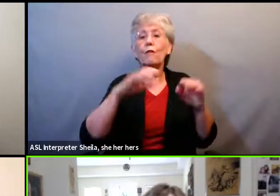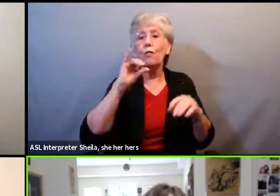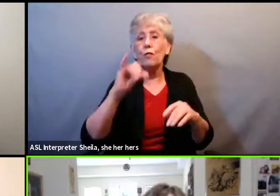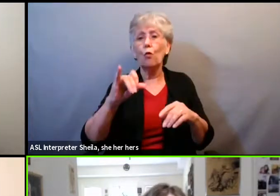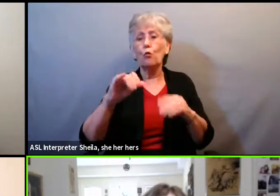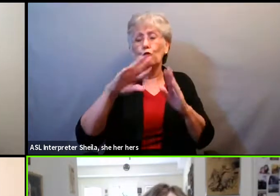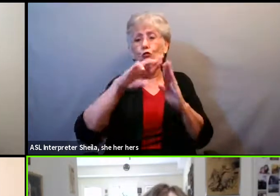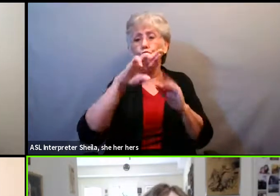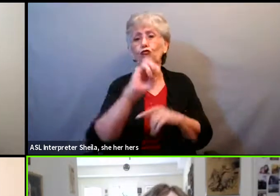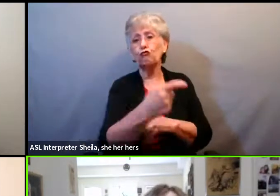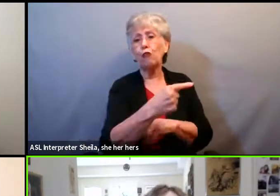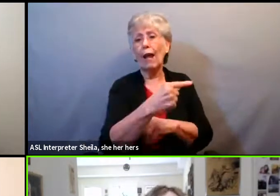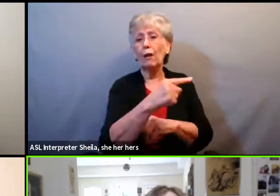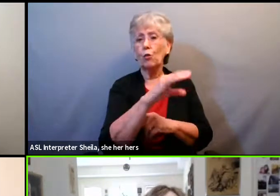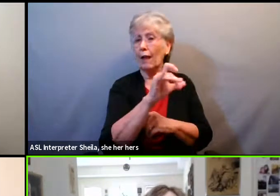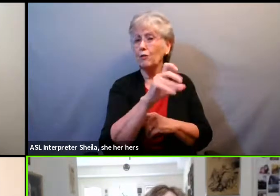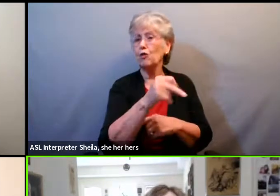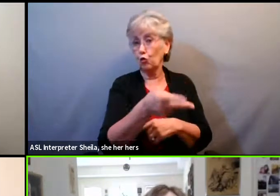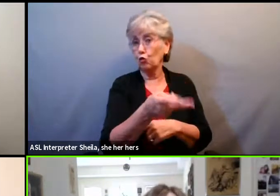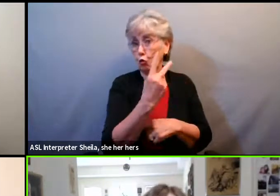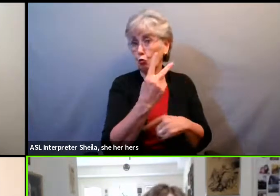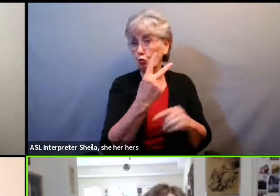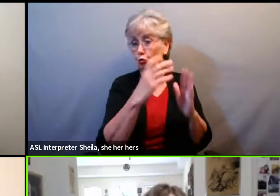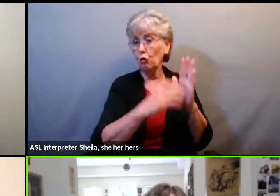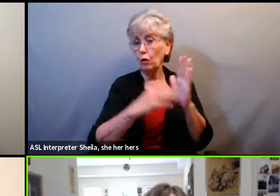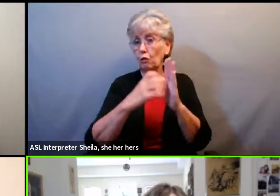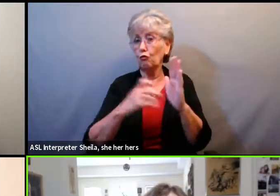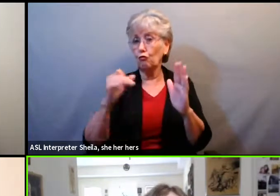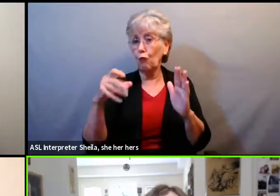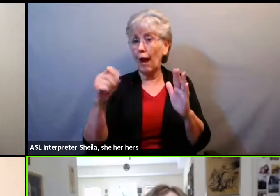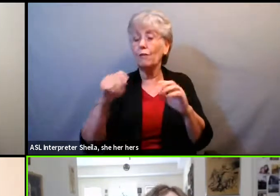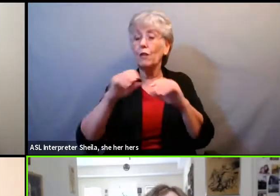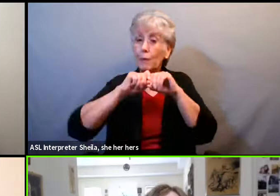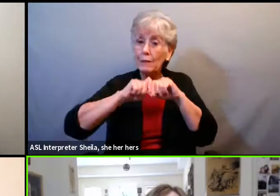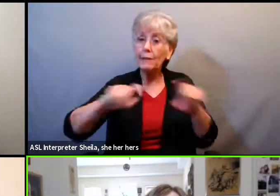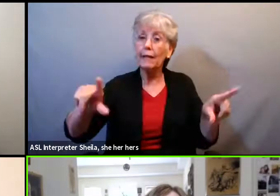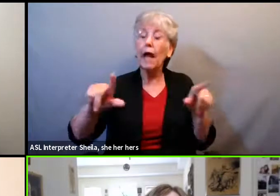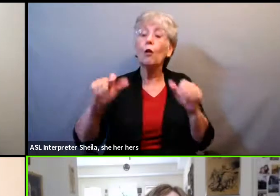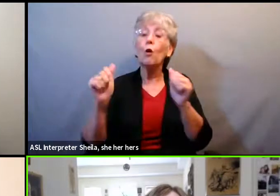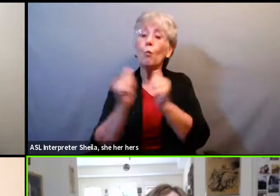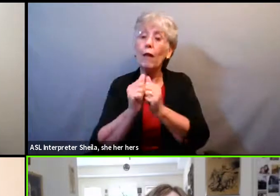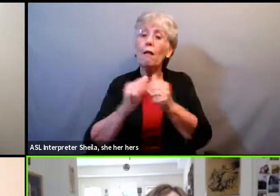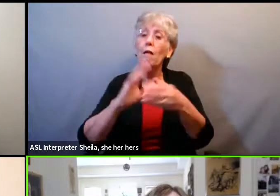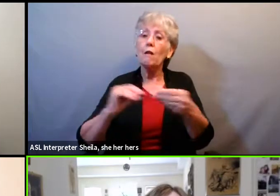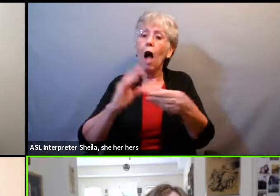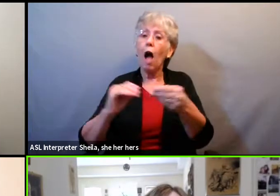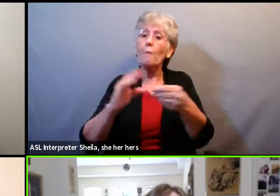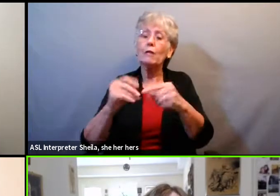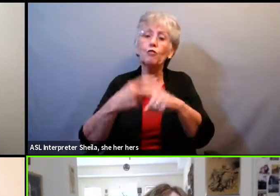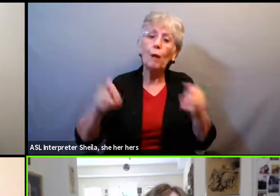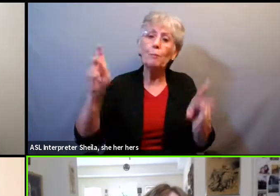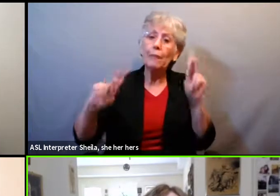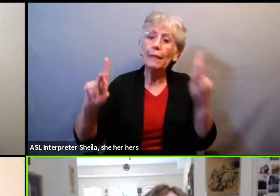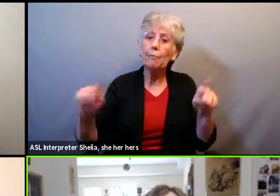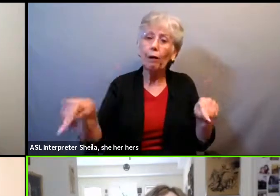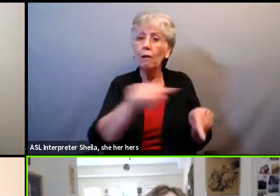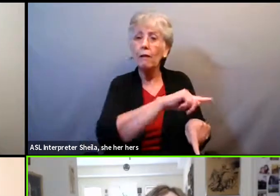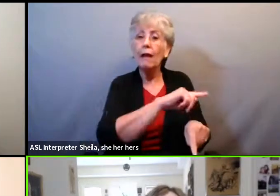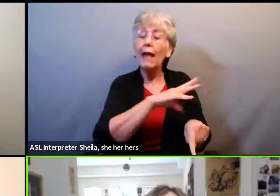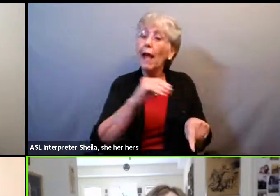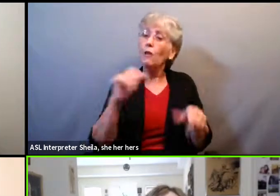had been sent out with comments from people. And, you know, as you all know,